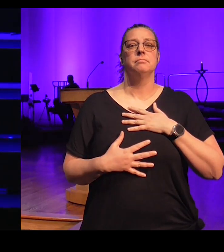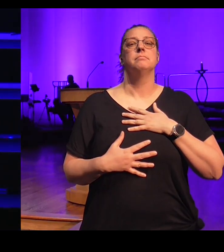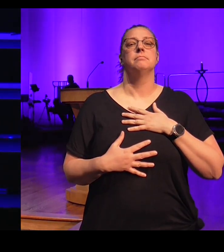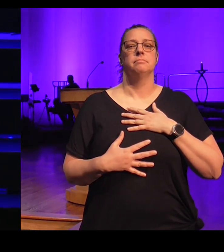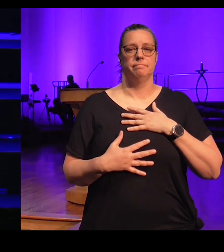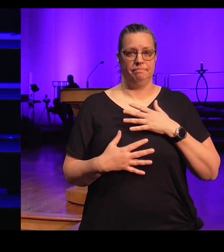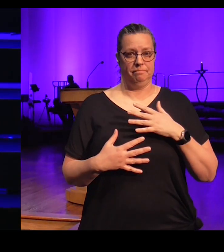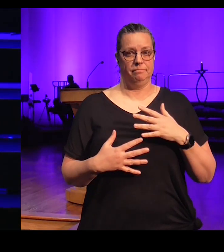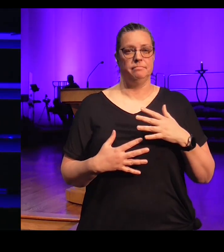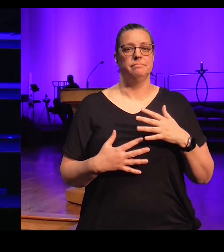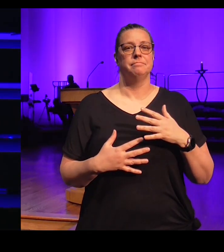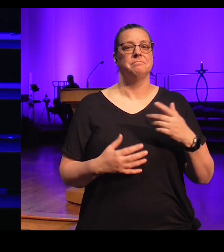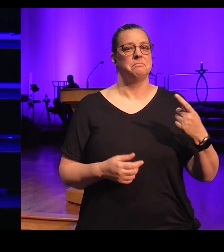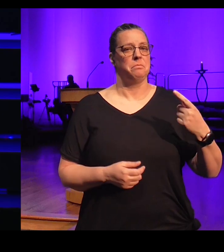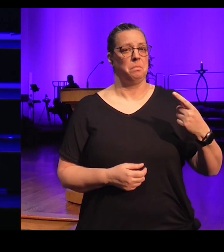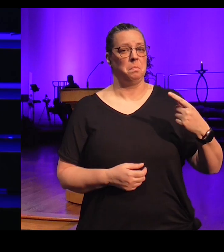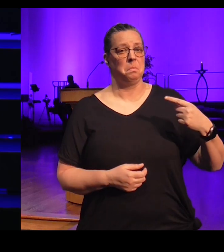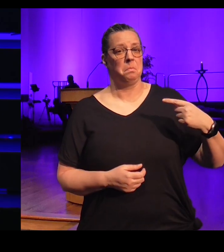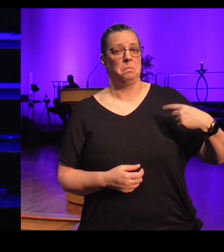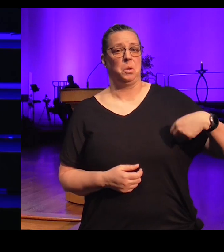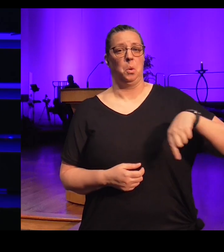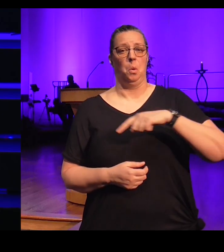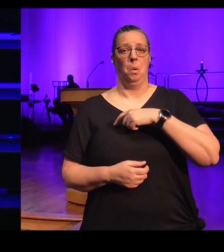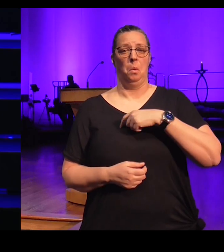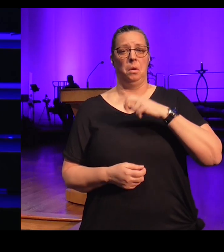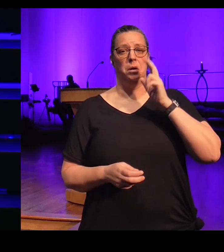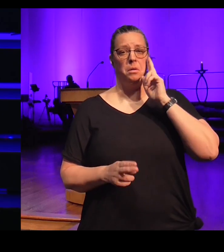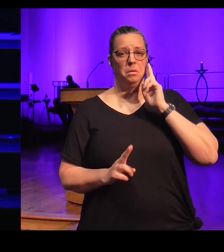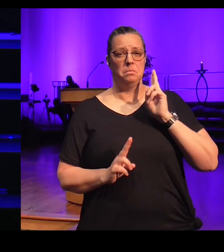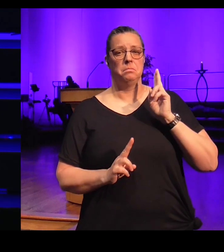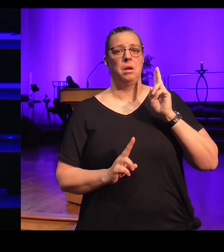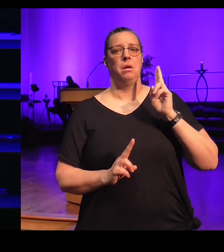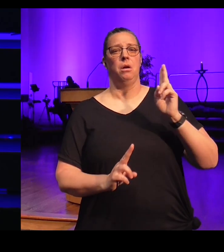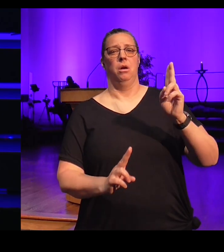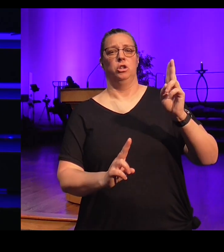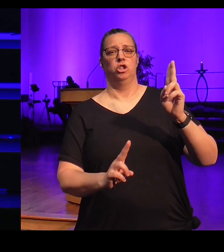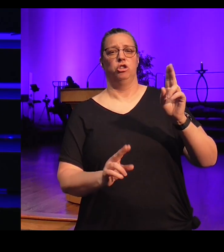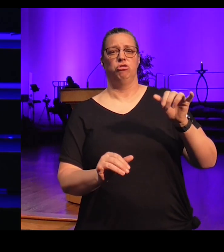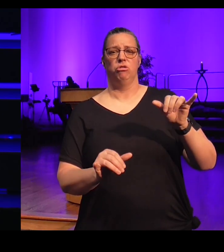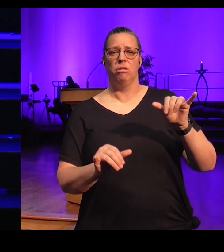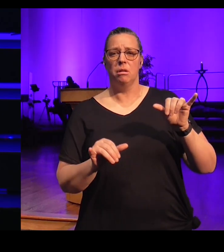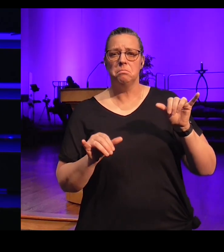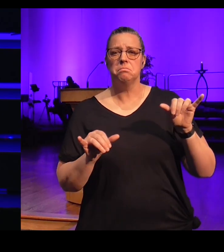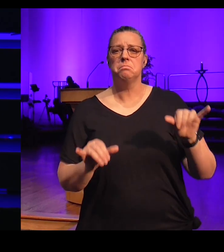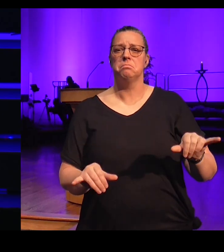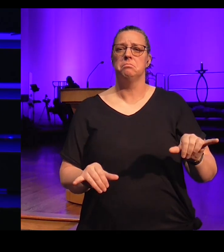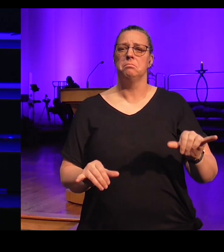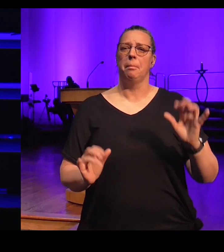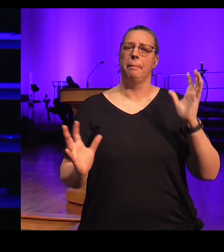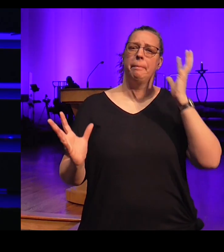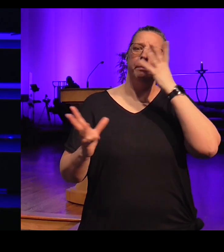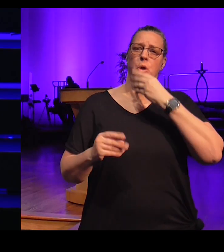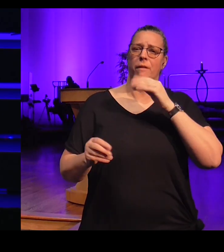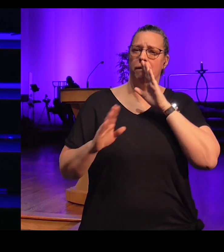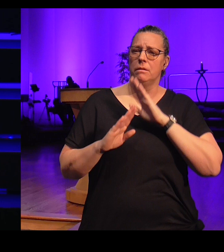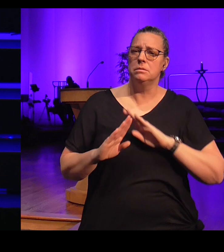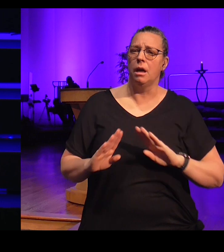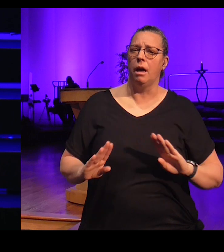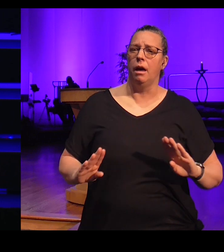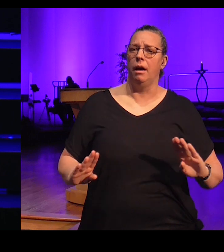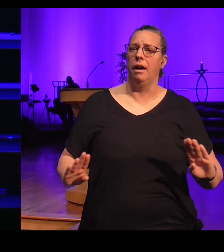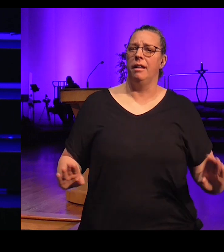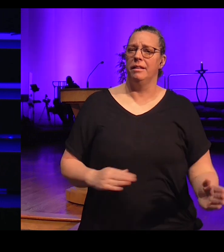And so as we honor the stillness, the beautiful silence